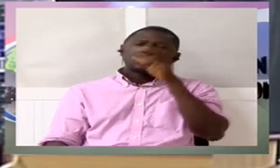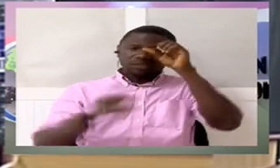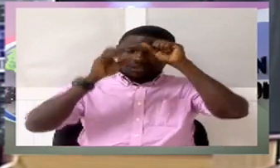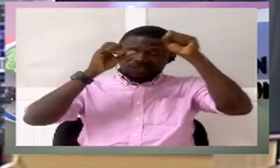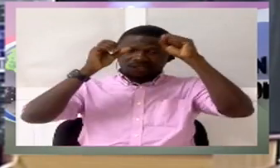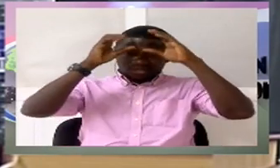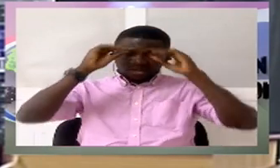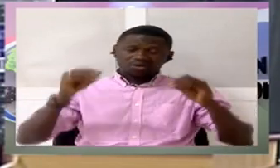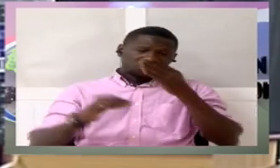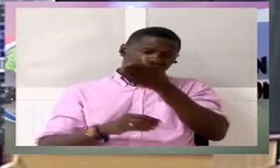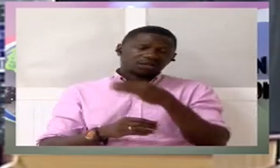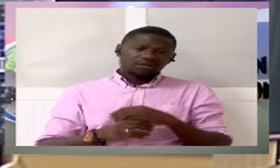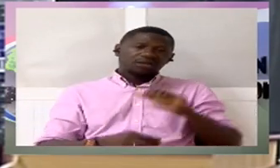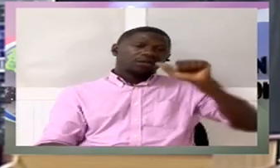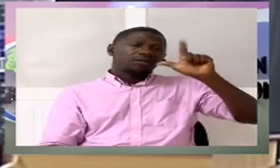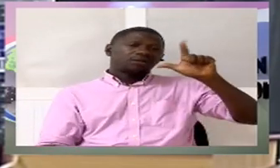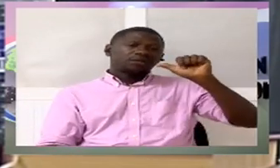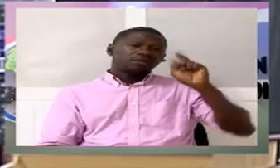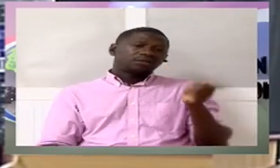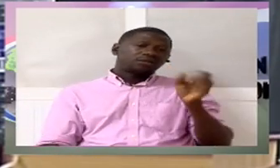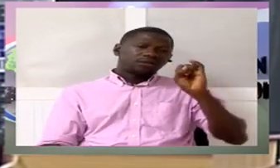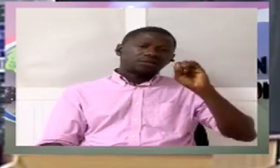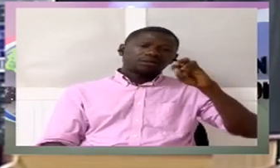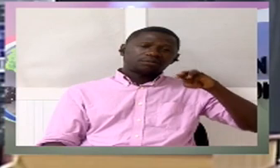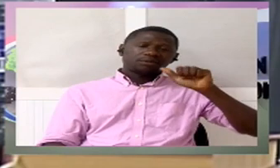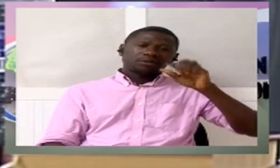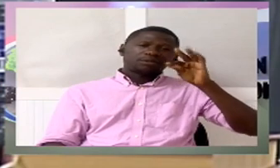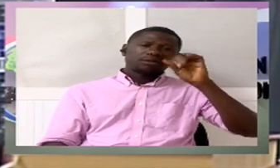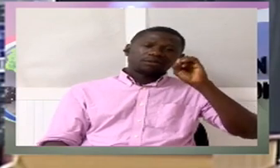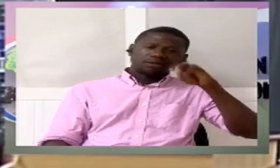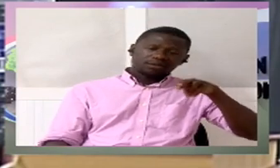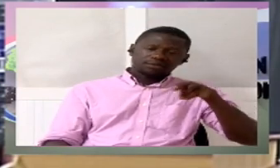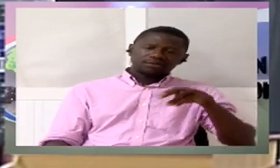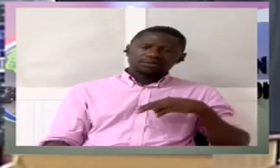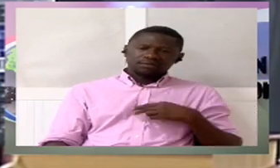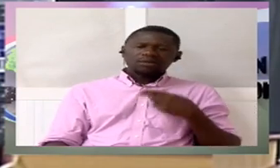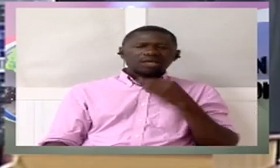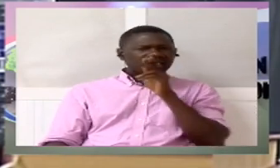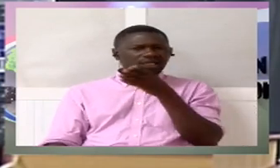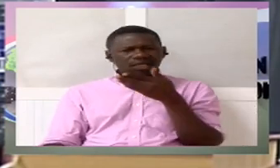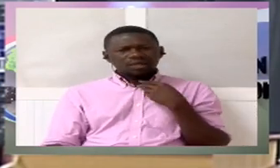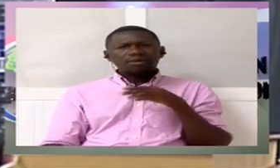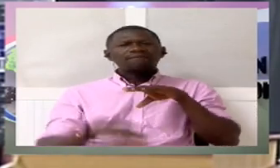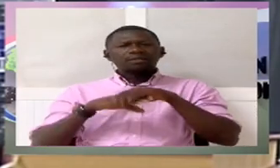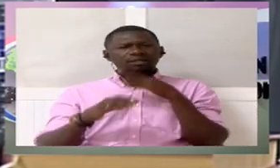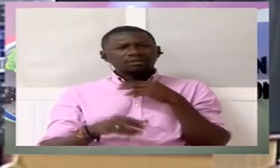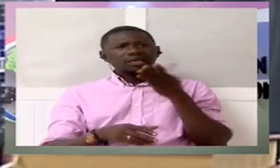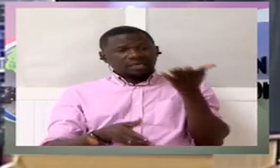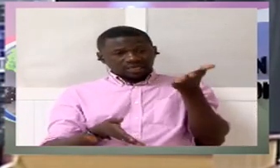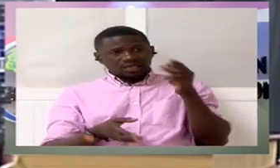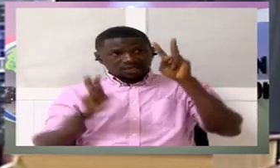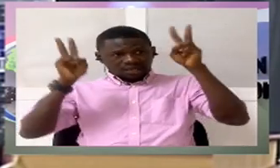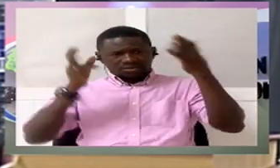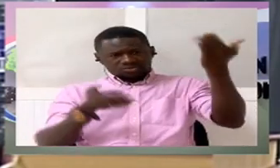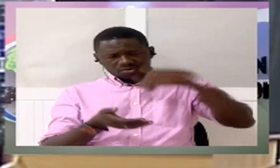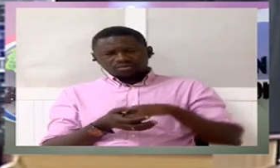hechi felakana. So I ran and my friend said to me, here hechi comes. Mborita. I ran. Fomfuta tam.